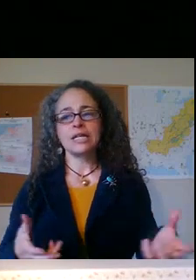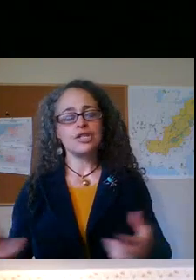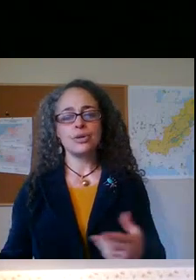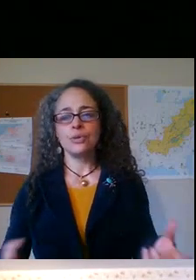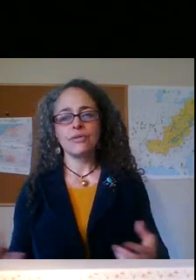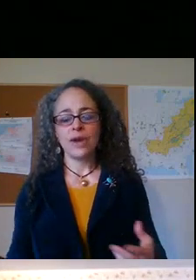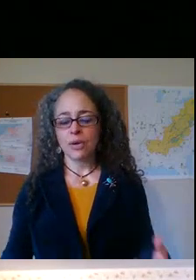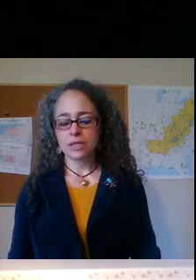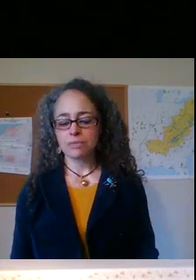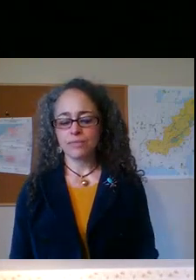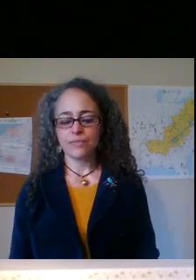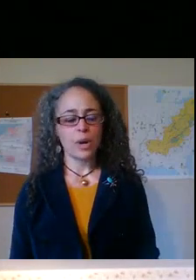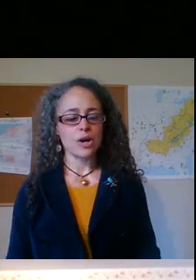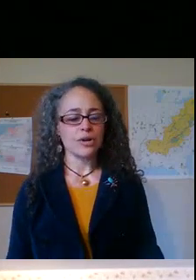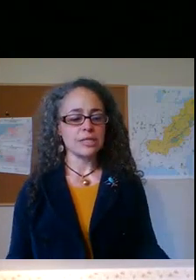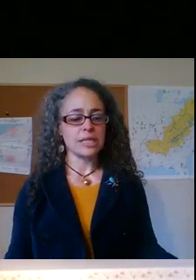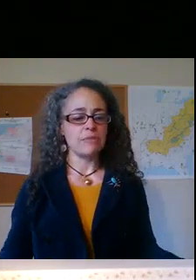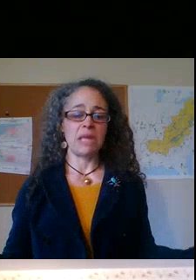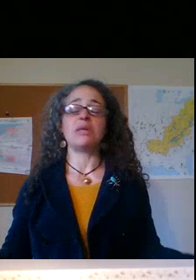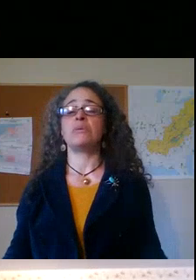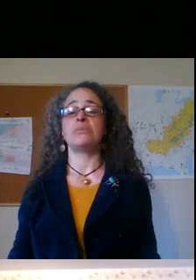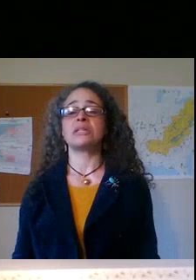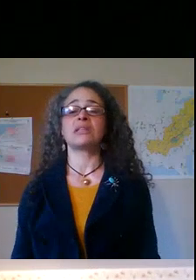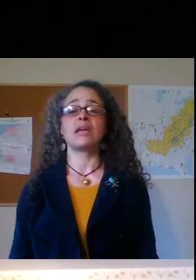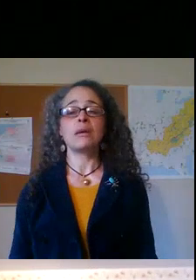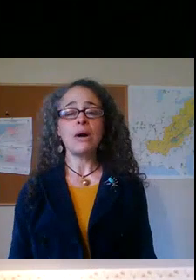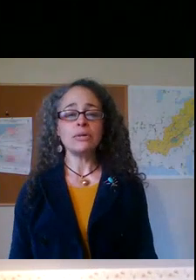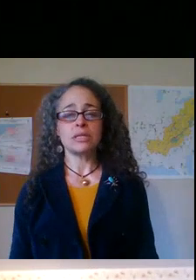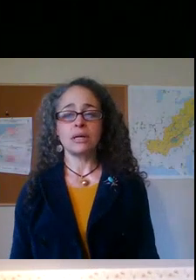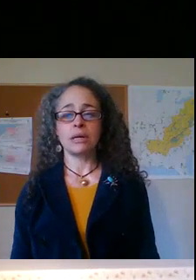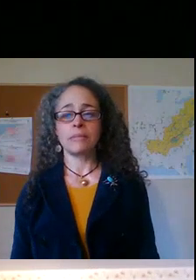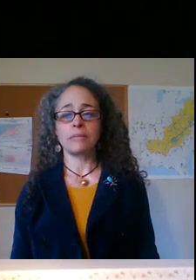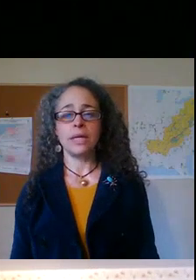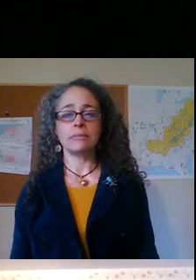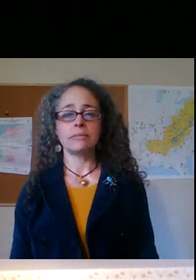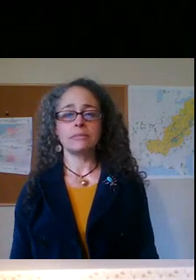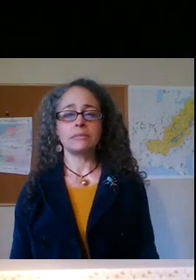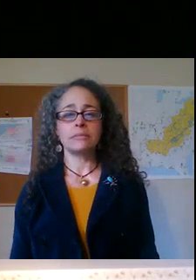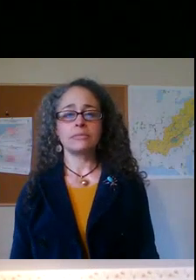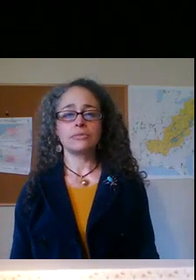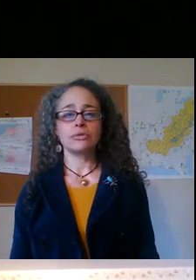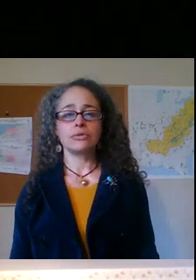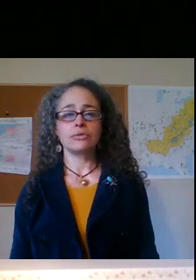help connect you with various partners that maybe you didn't think about. Yeah.